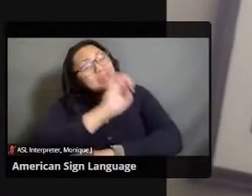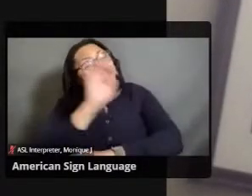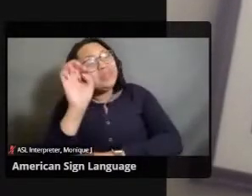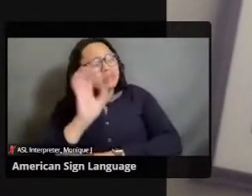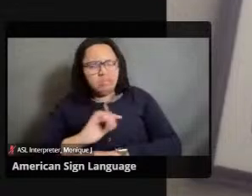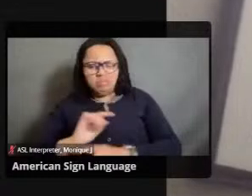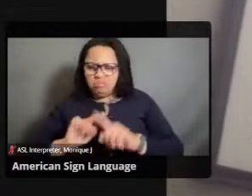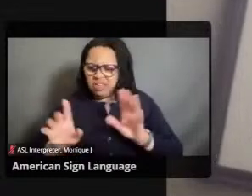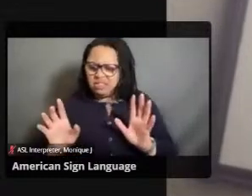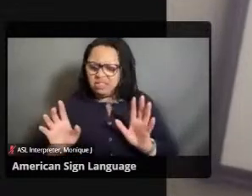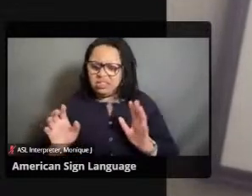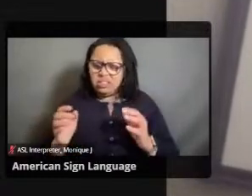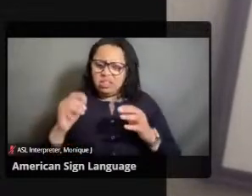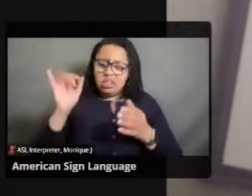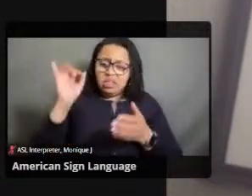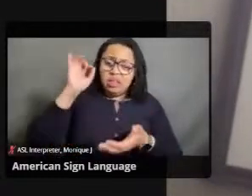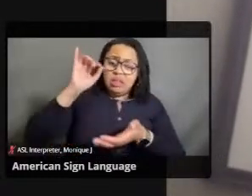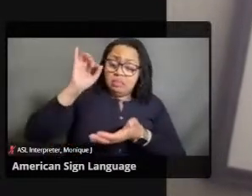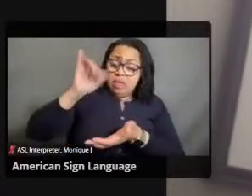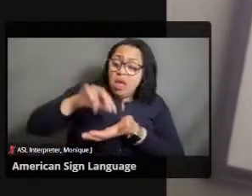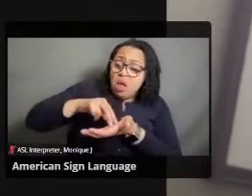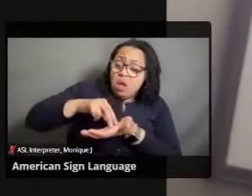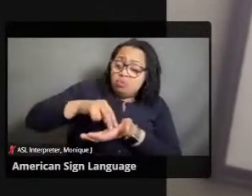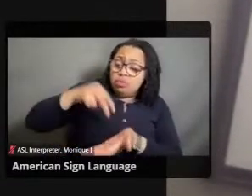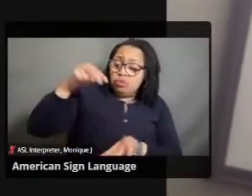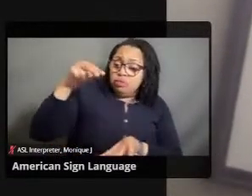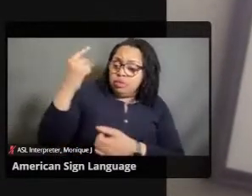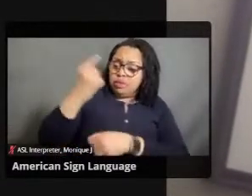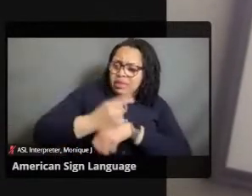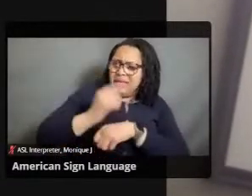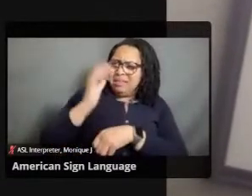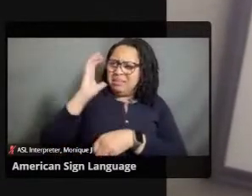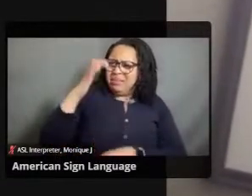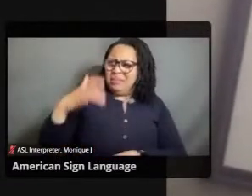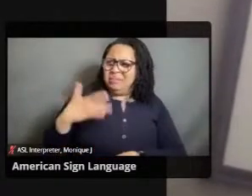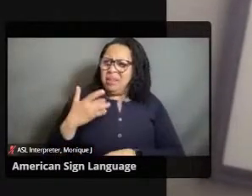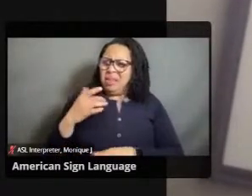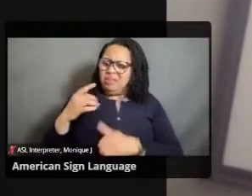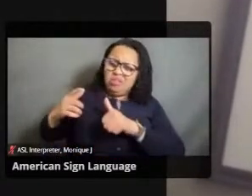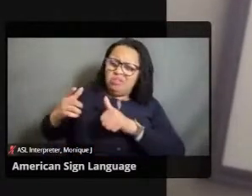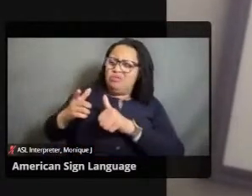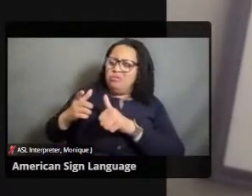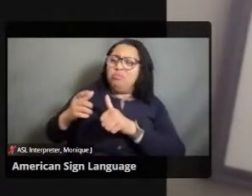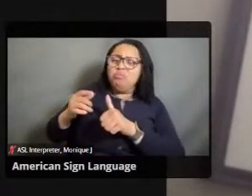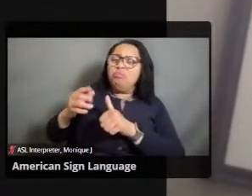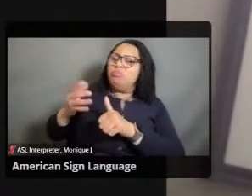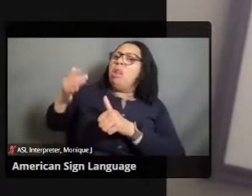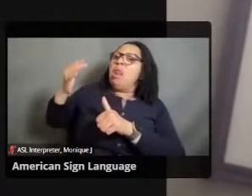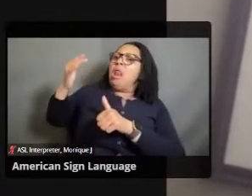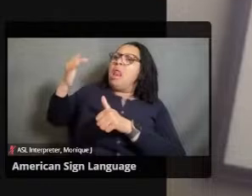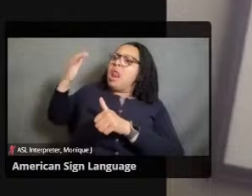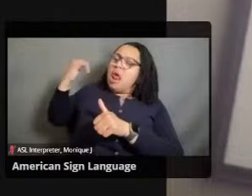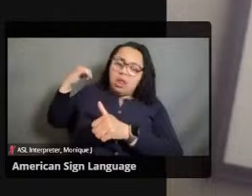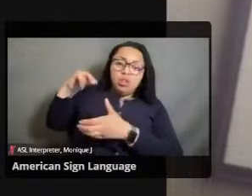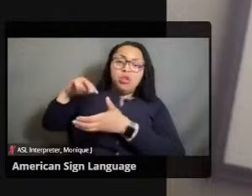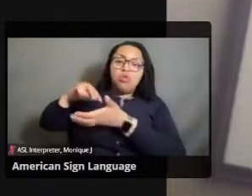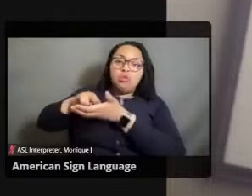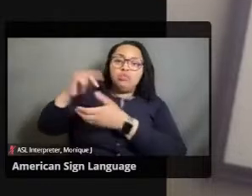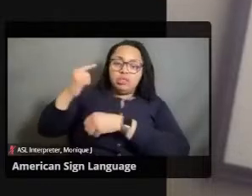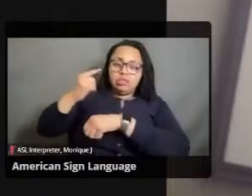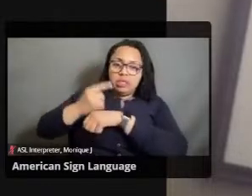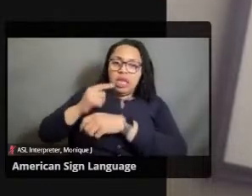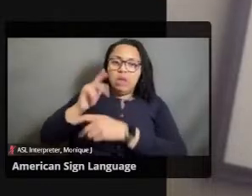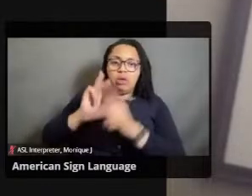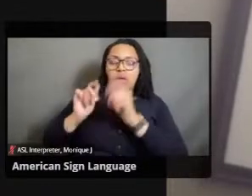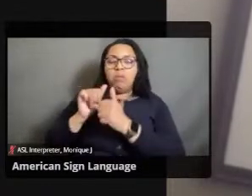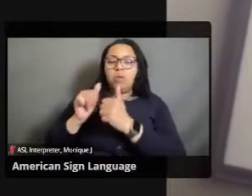this Resurrection Day seems to be similar to that original one, where the people were living under the Roman occupation of